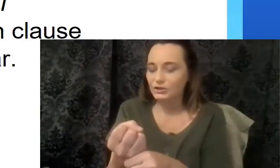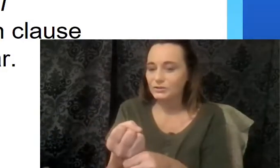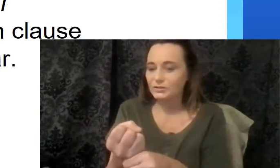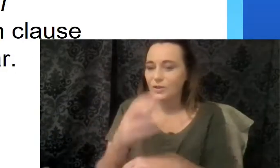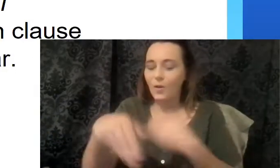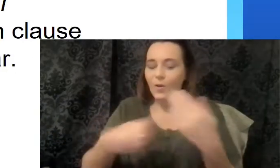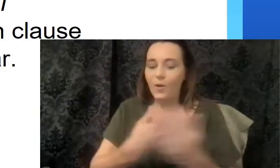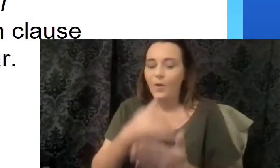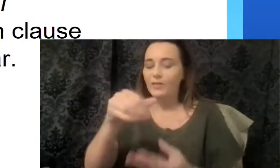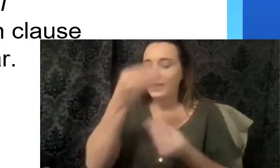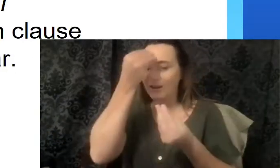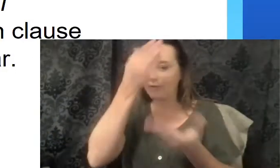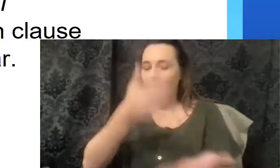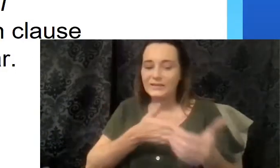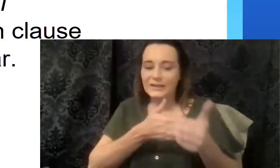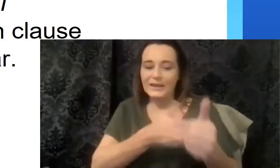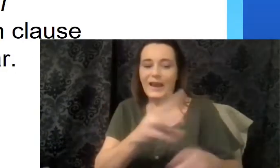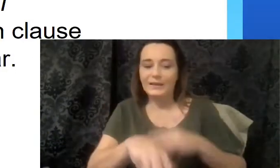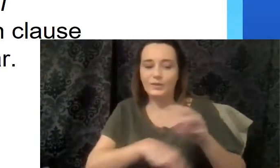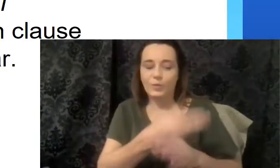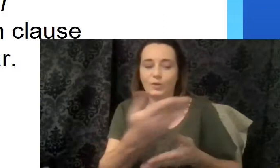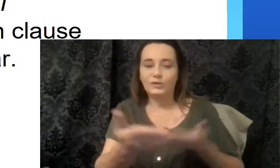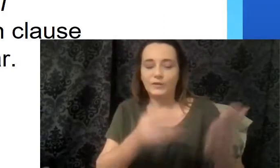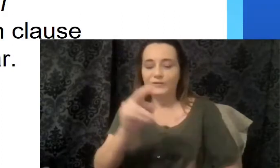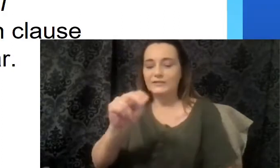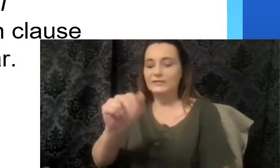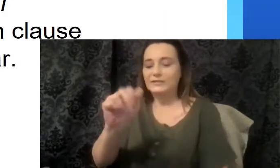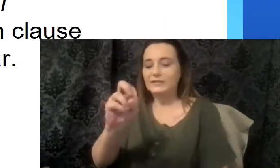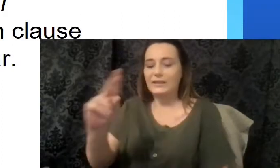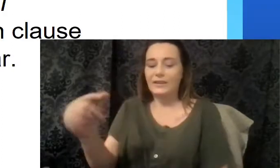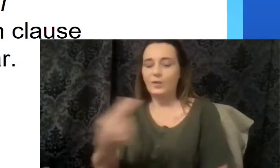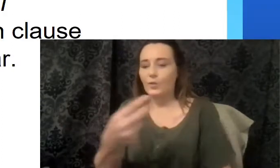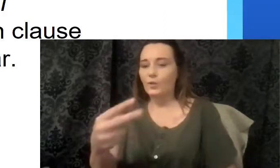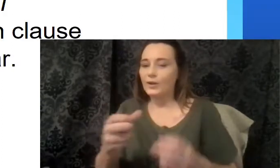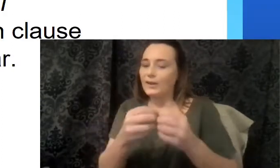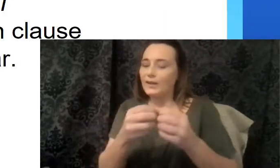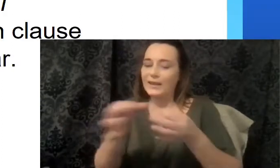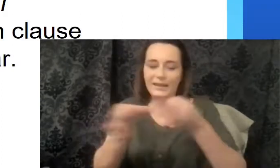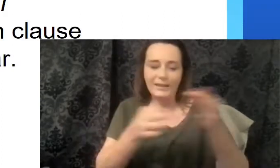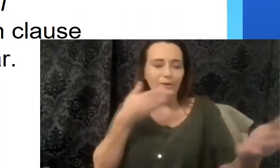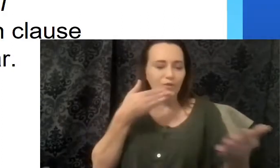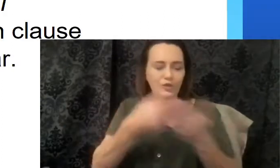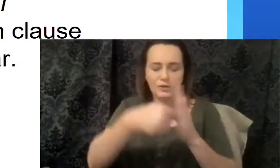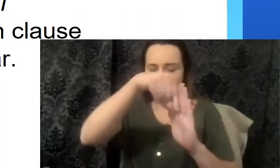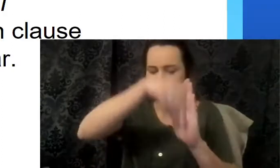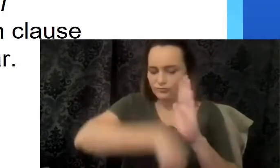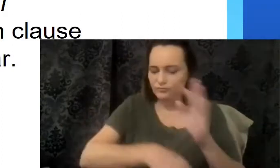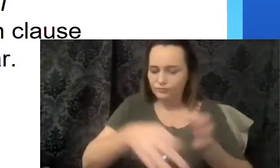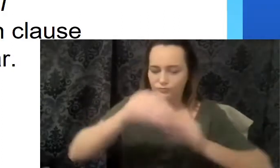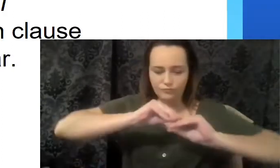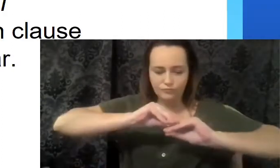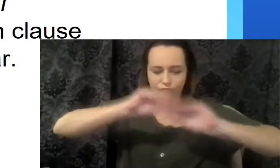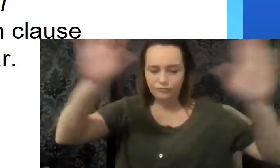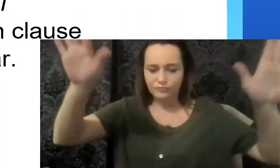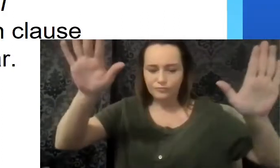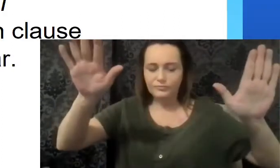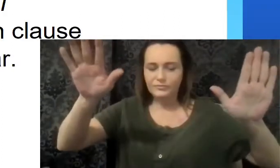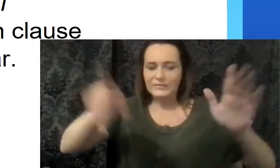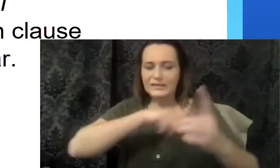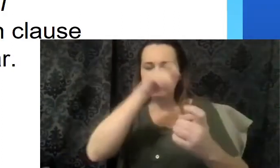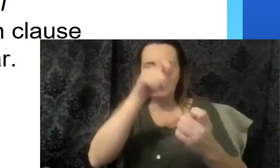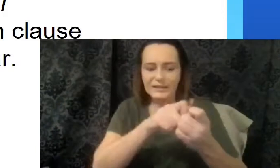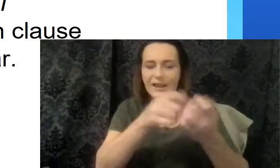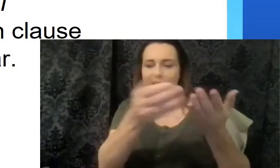Services. That's at na.org. It explains in very good detail what exactly are all the service